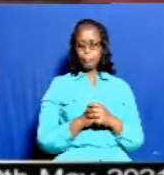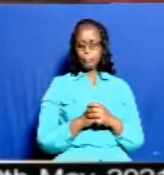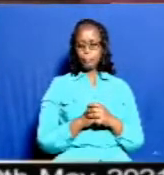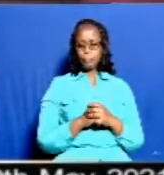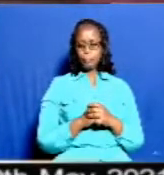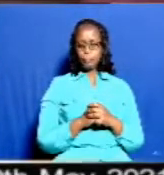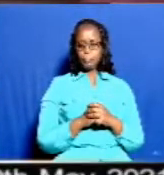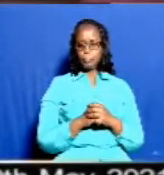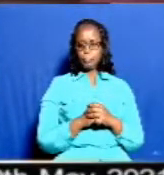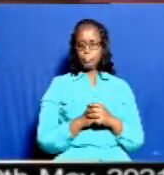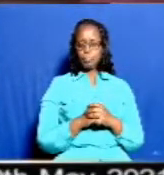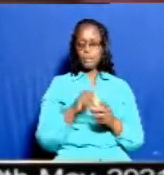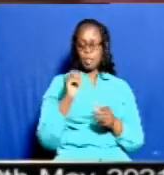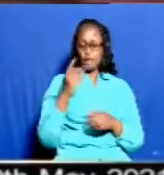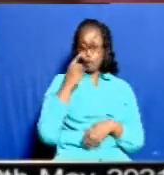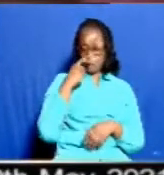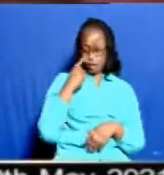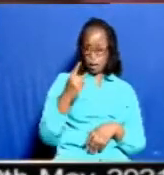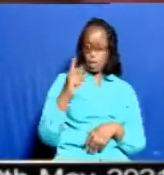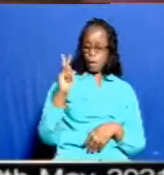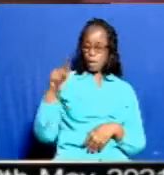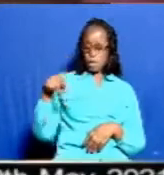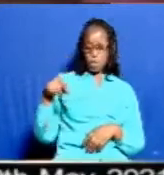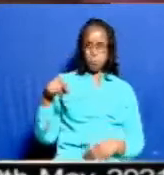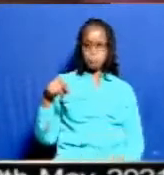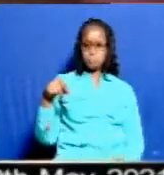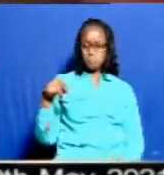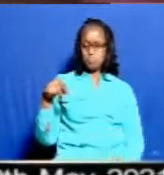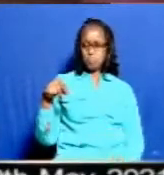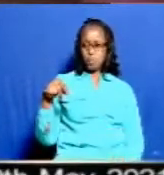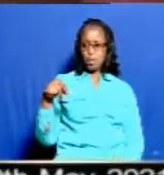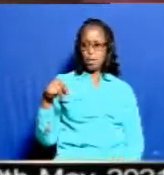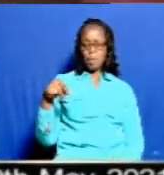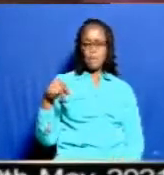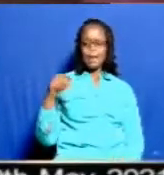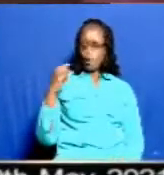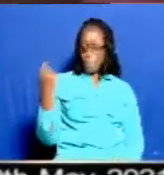If you look at the Kenya Airways, it's a monopoly airways in Kenya.